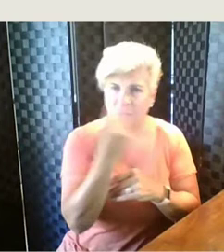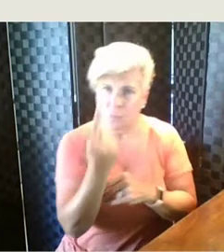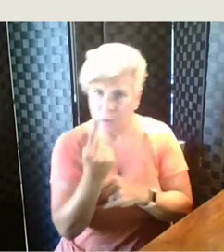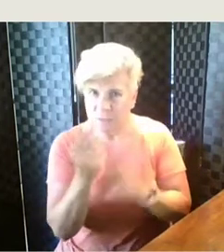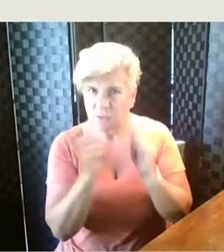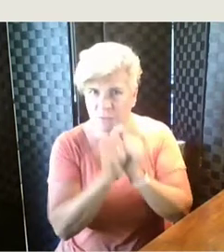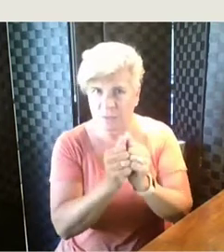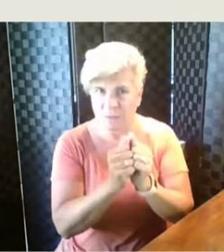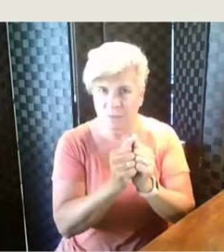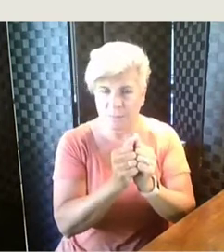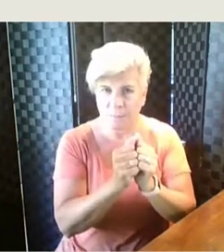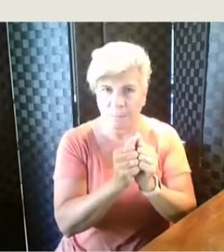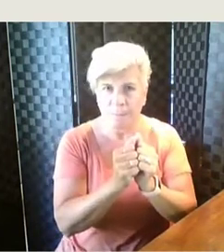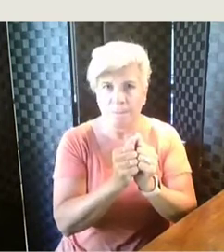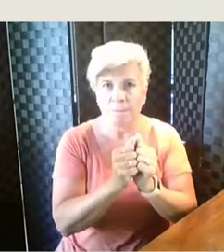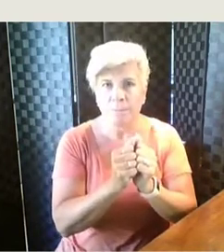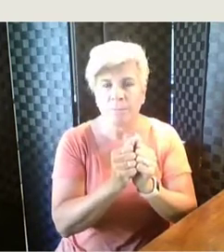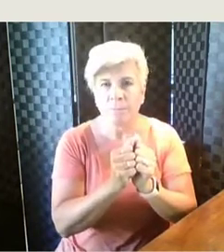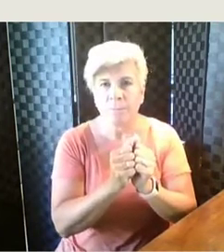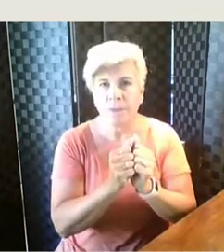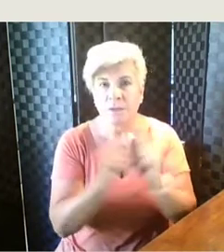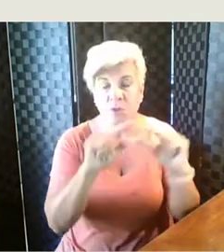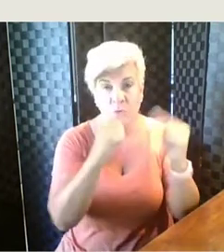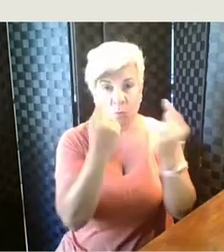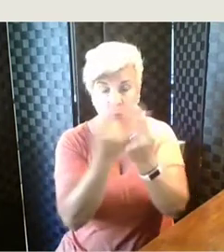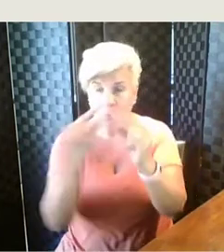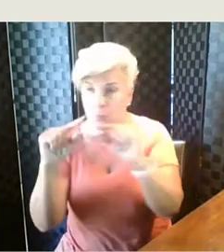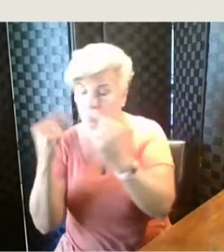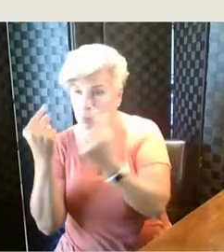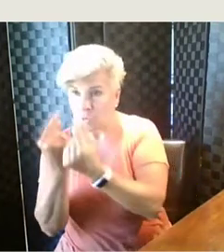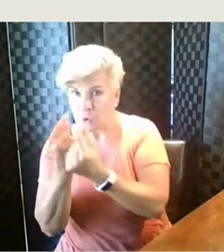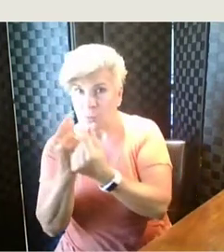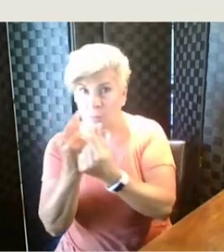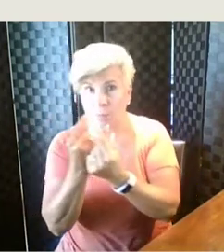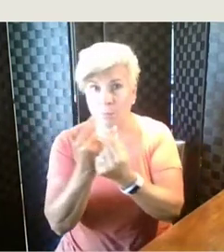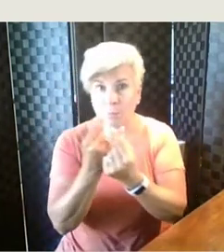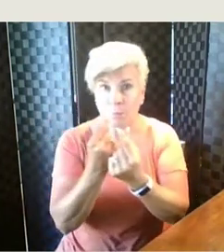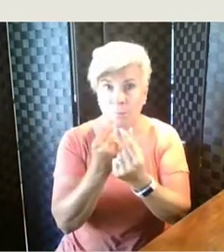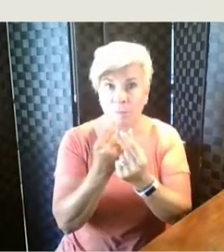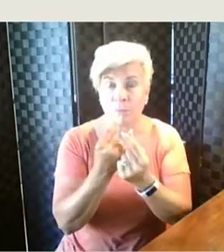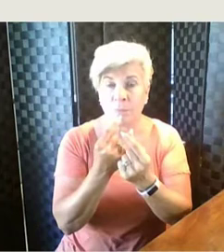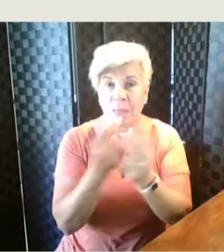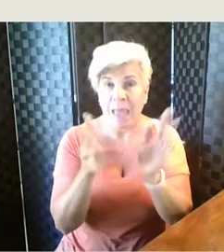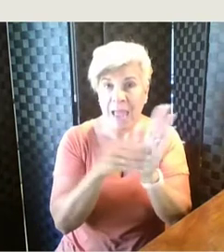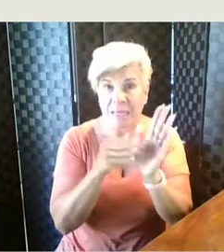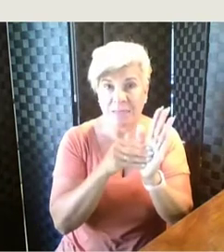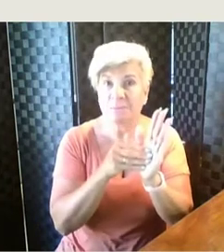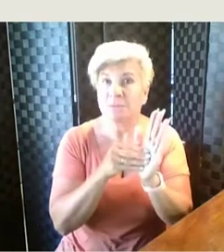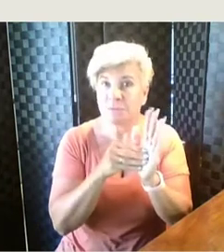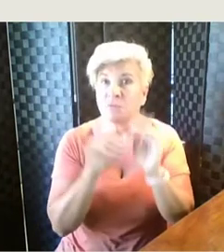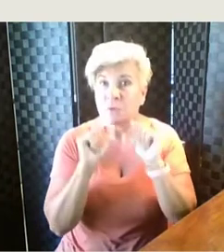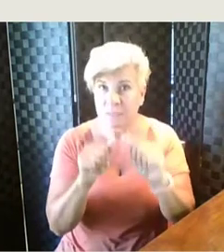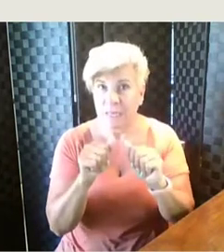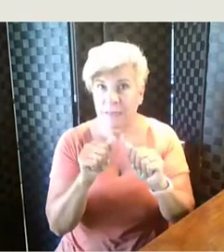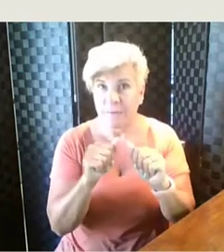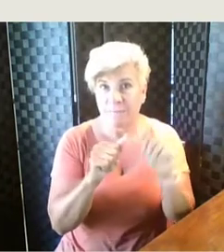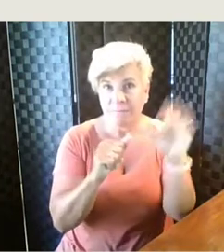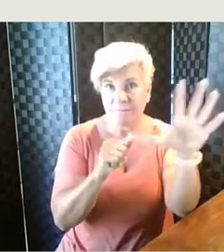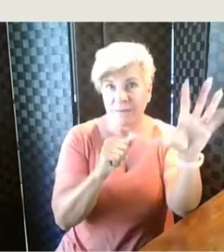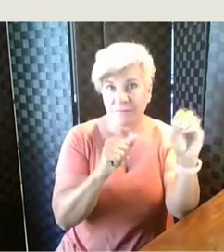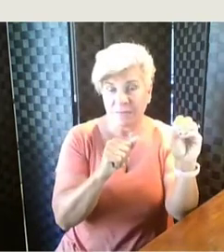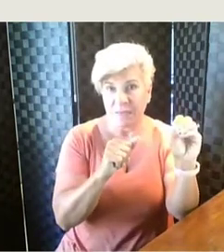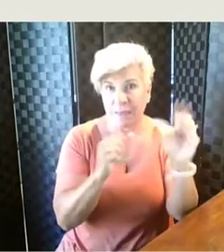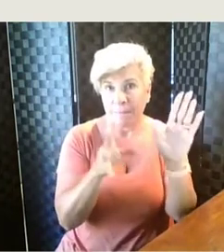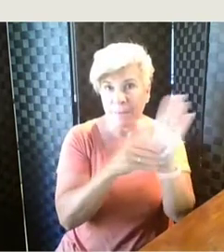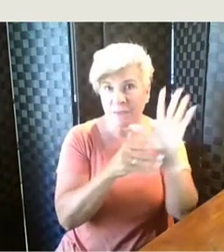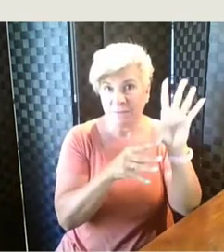the associative property that we can group the add-ins. If we group 50 plus 40, we get 90. If